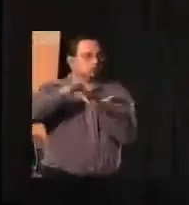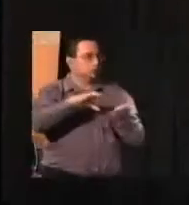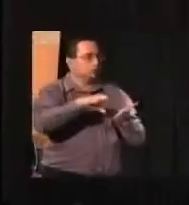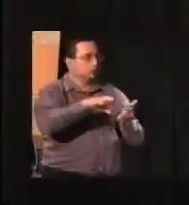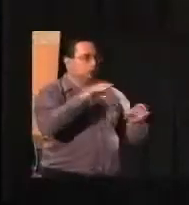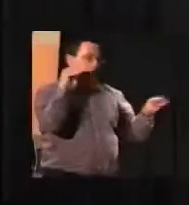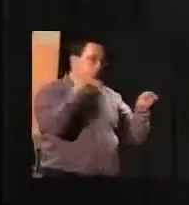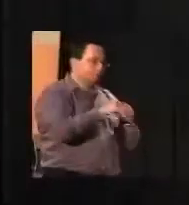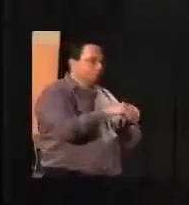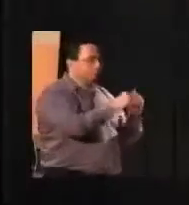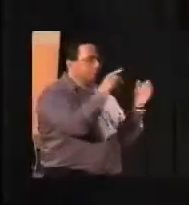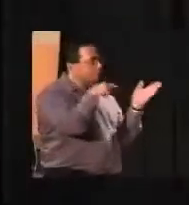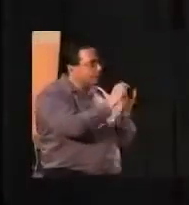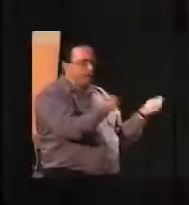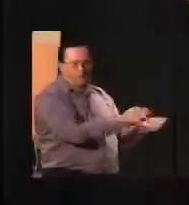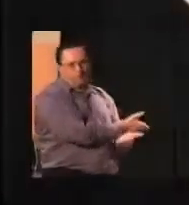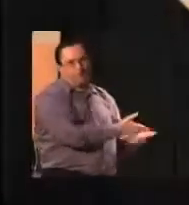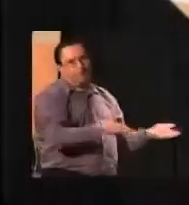this possible.